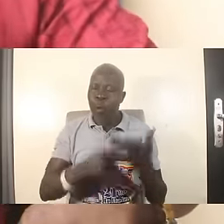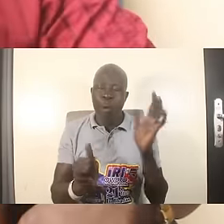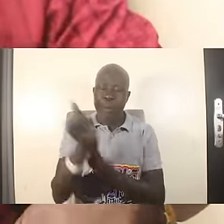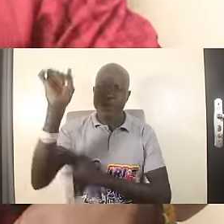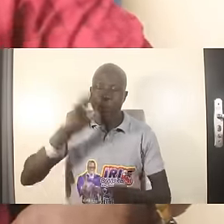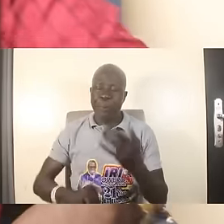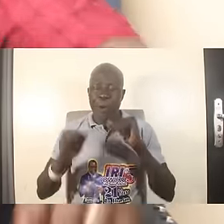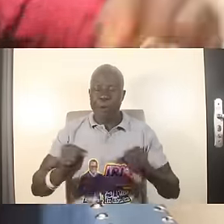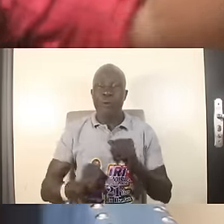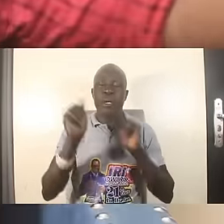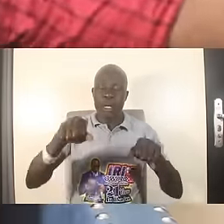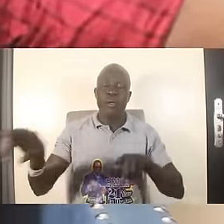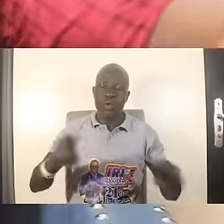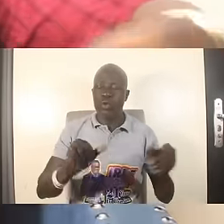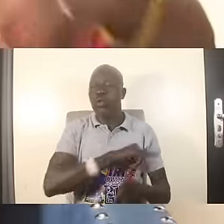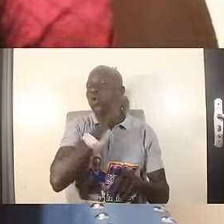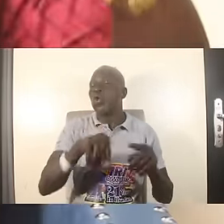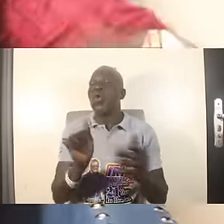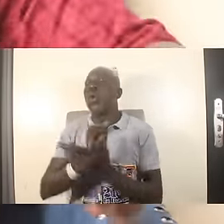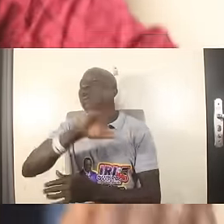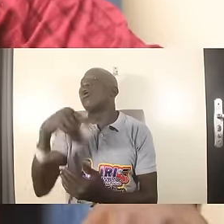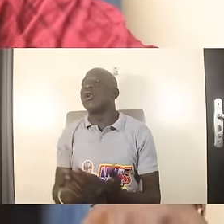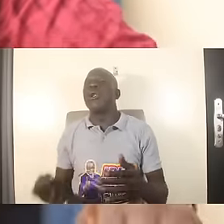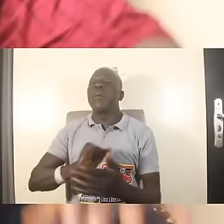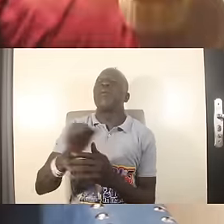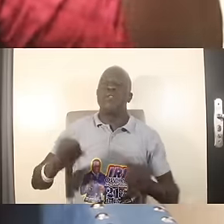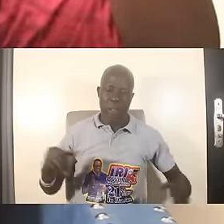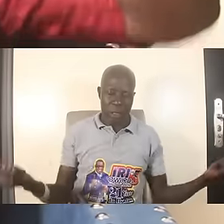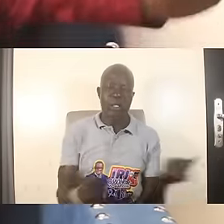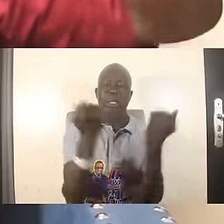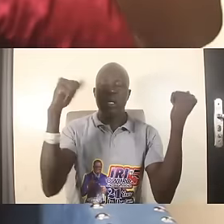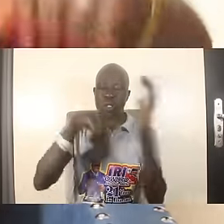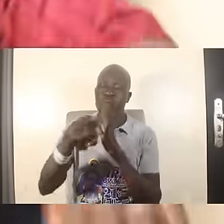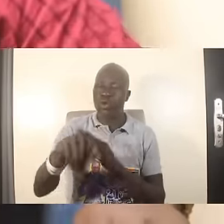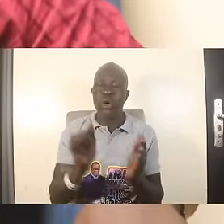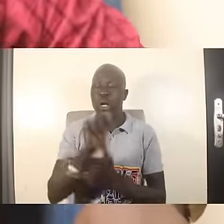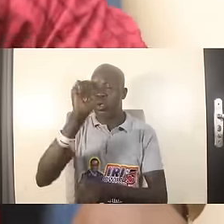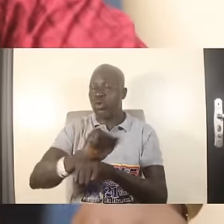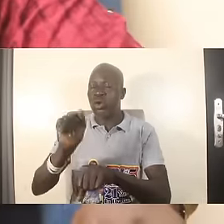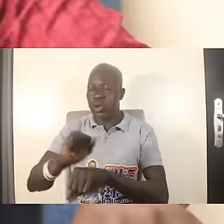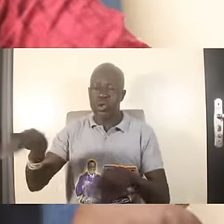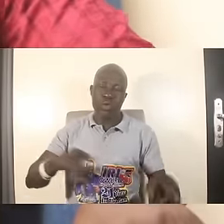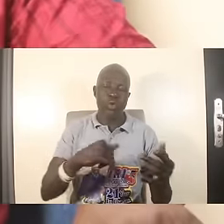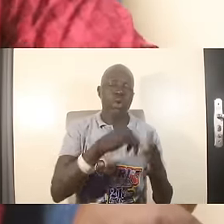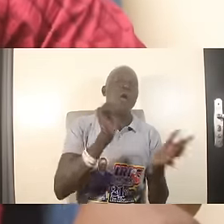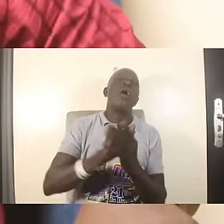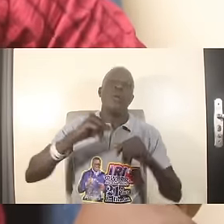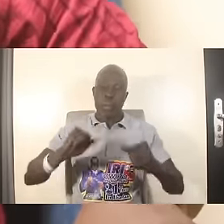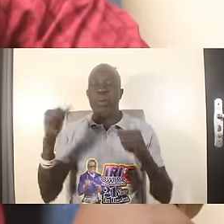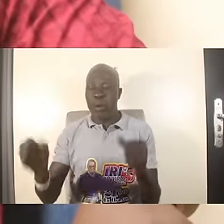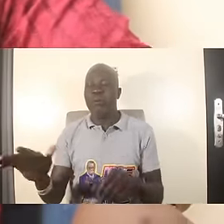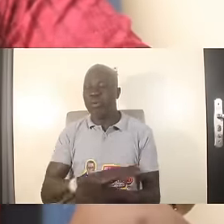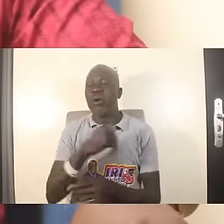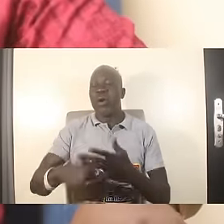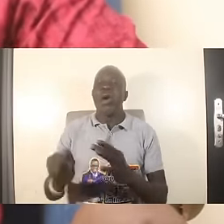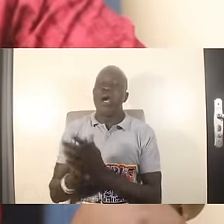What the power of God can do. When all those forces will be there, they are just doing a lot of assignments today. The power of